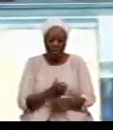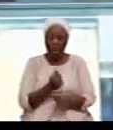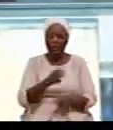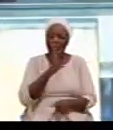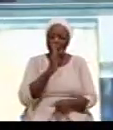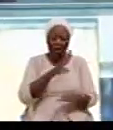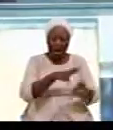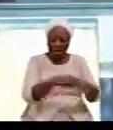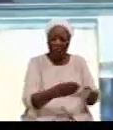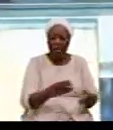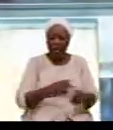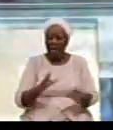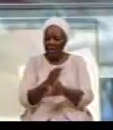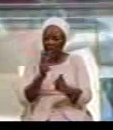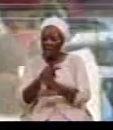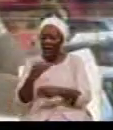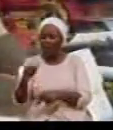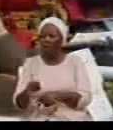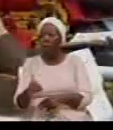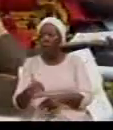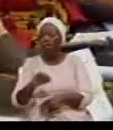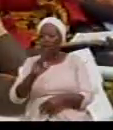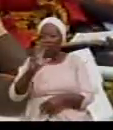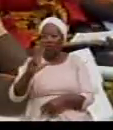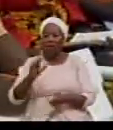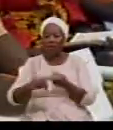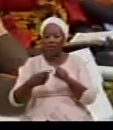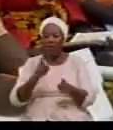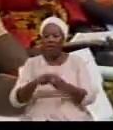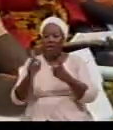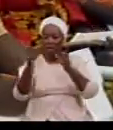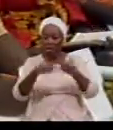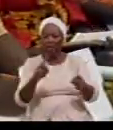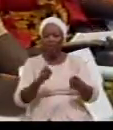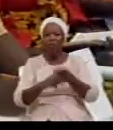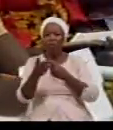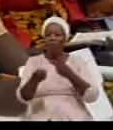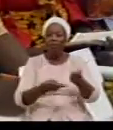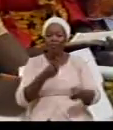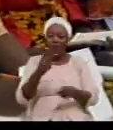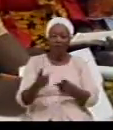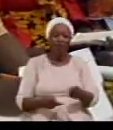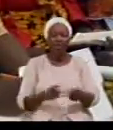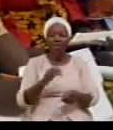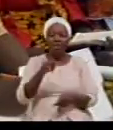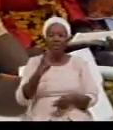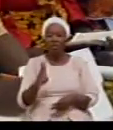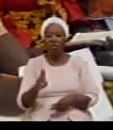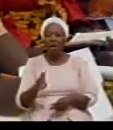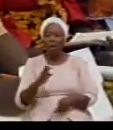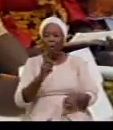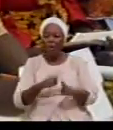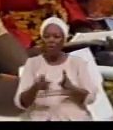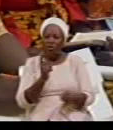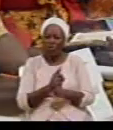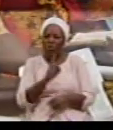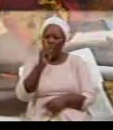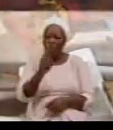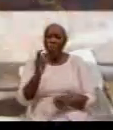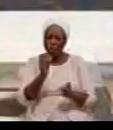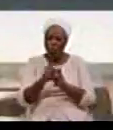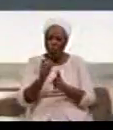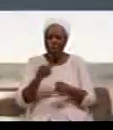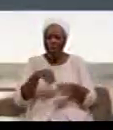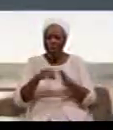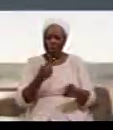friends that came to Job. Eventually, just one sentence in a moment of time. And don't condemn